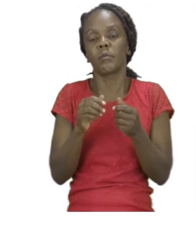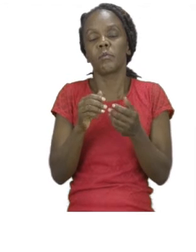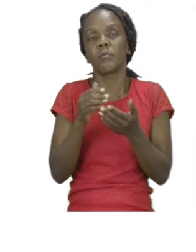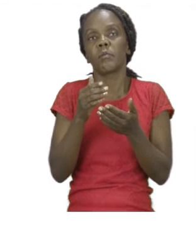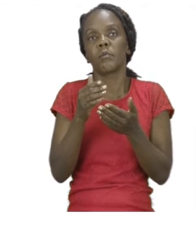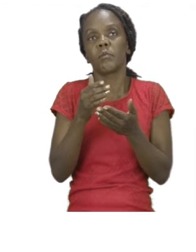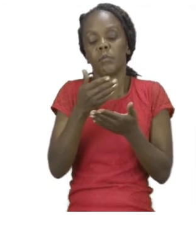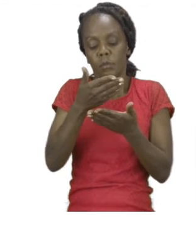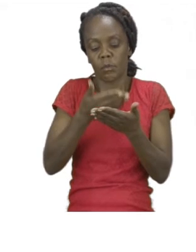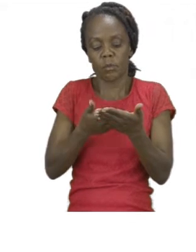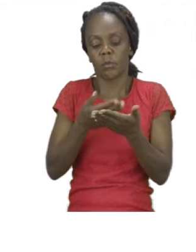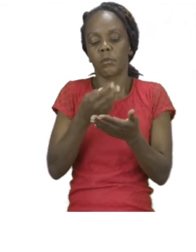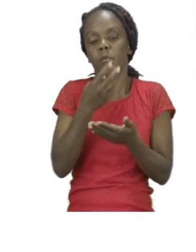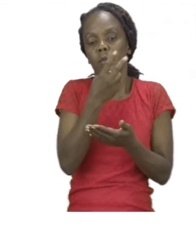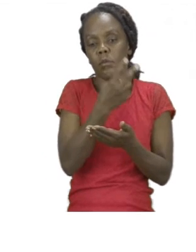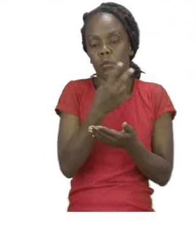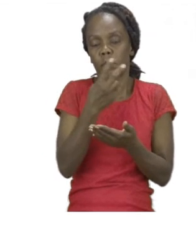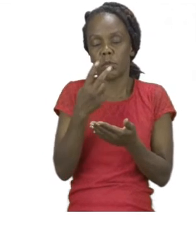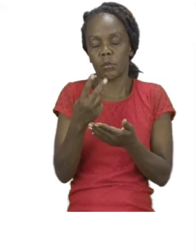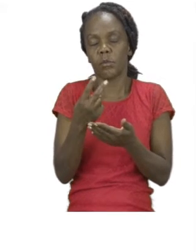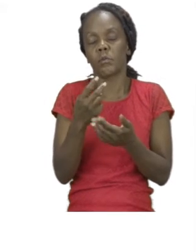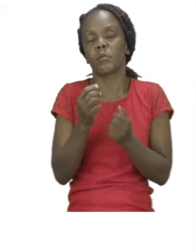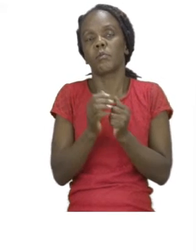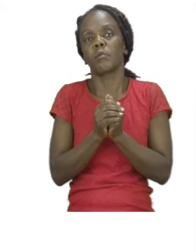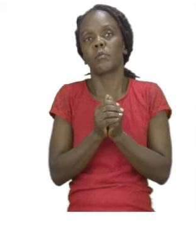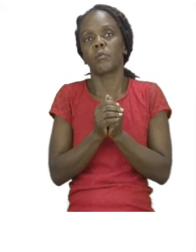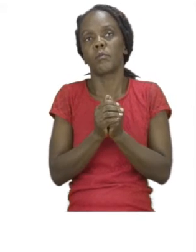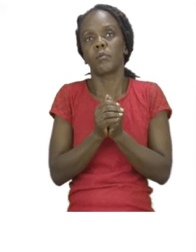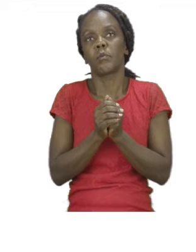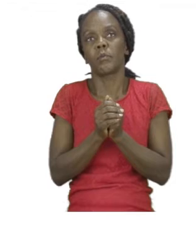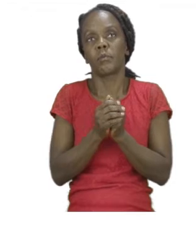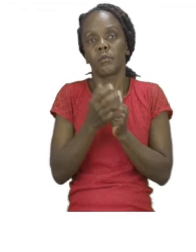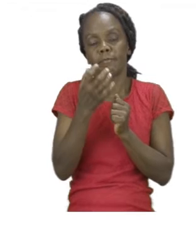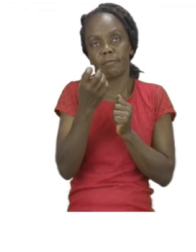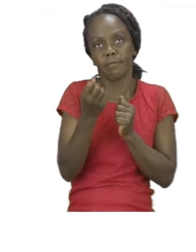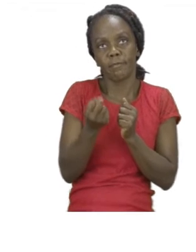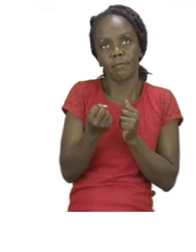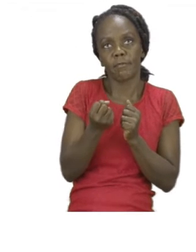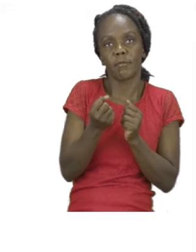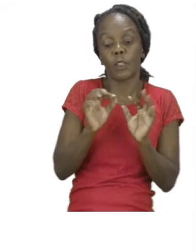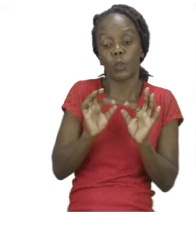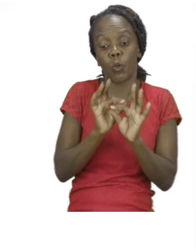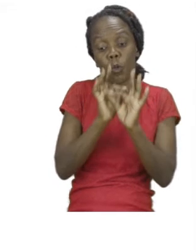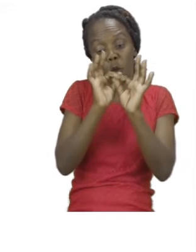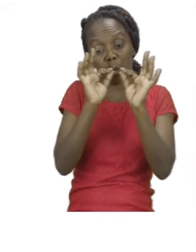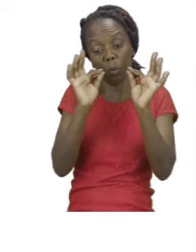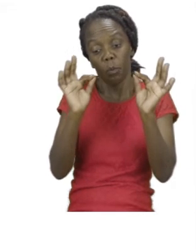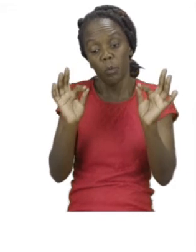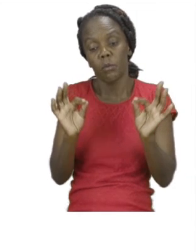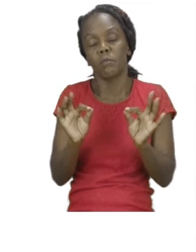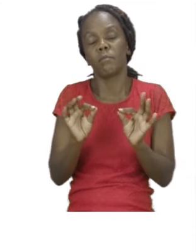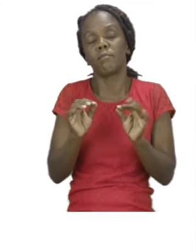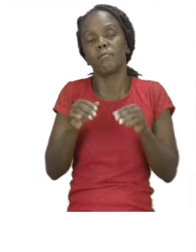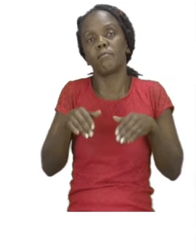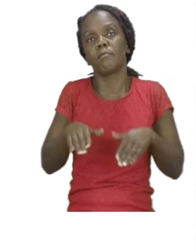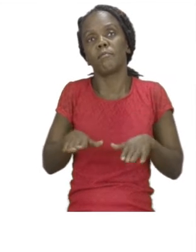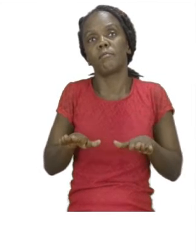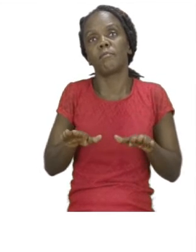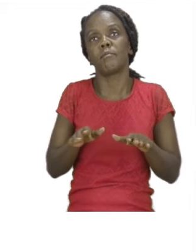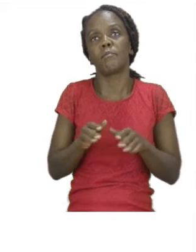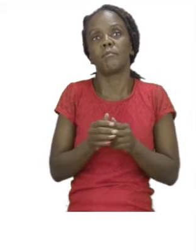a beautiful girl, but half of her is